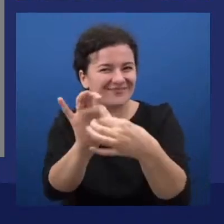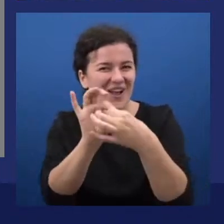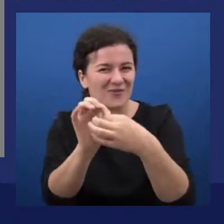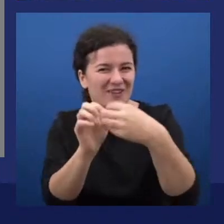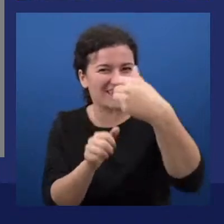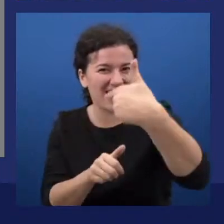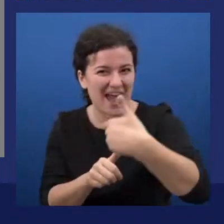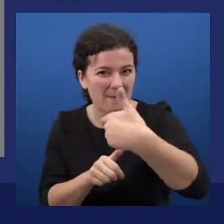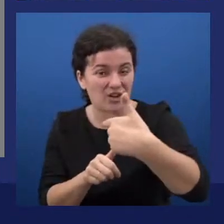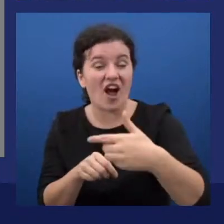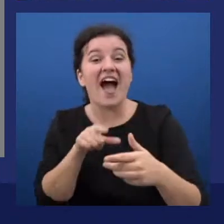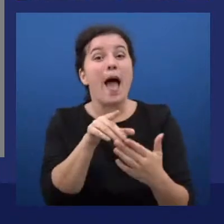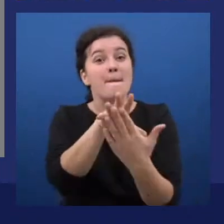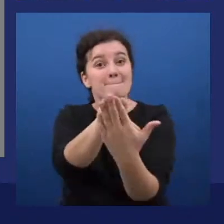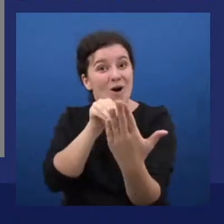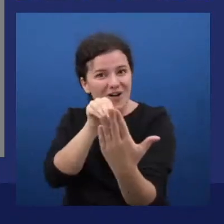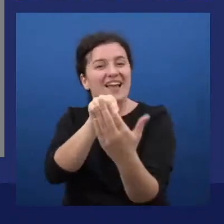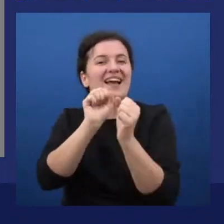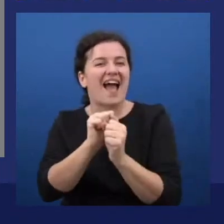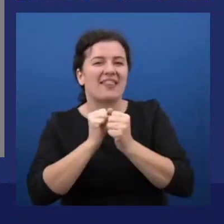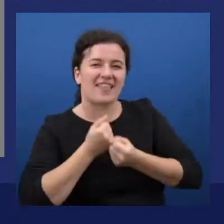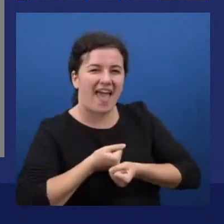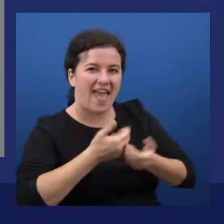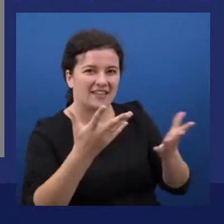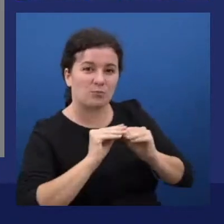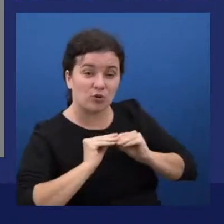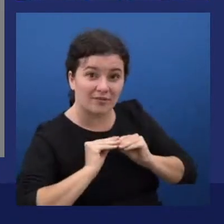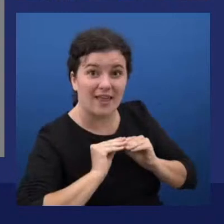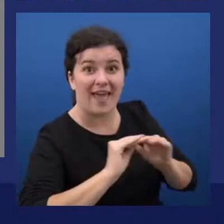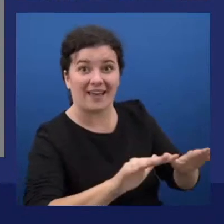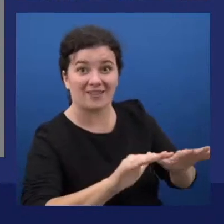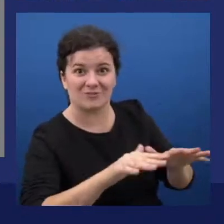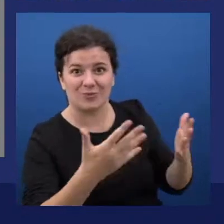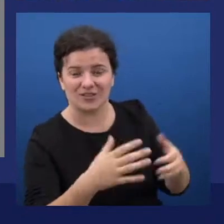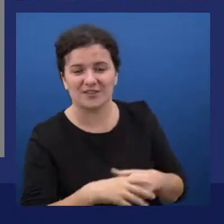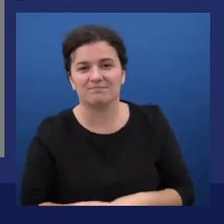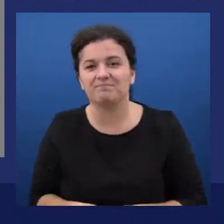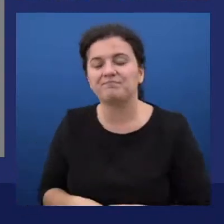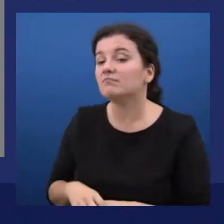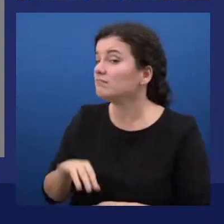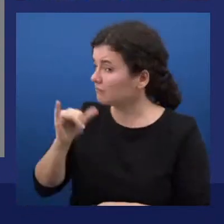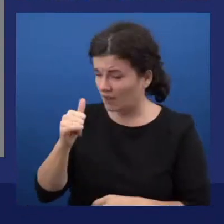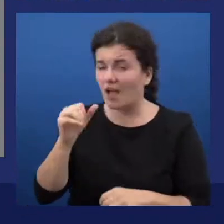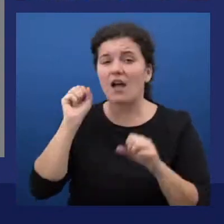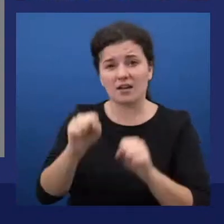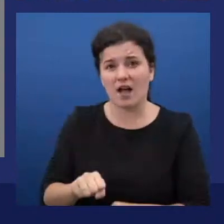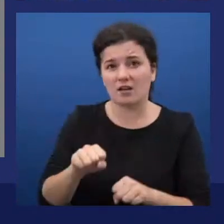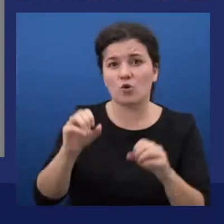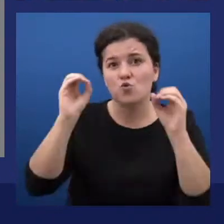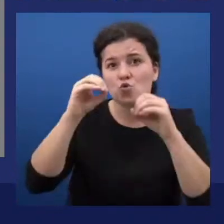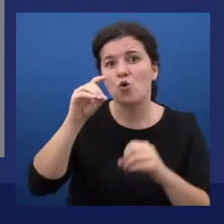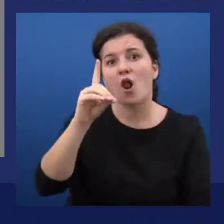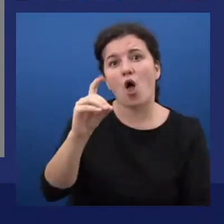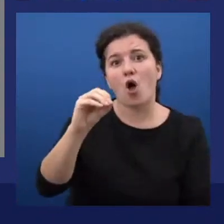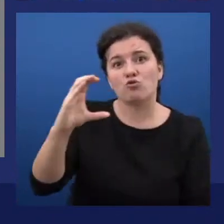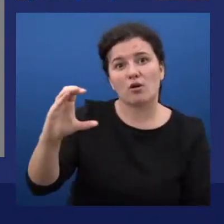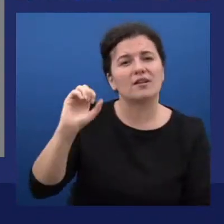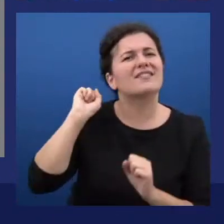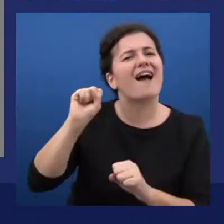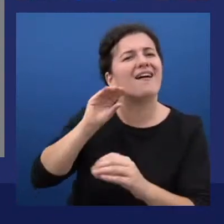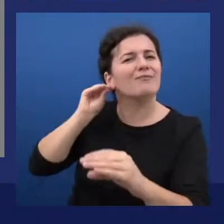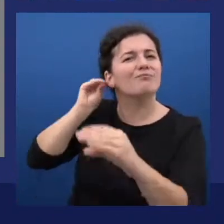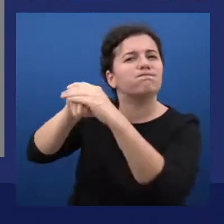these models. And you can also put it onto a Docker container. So basically, you can play with